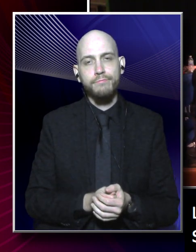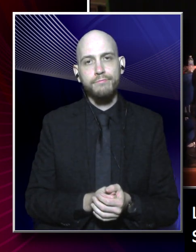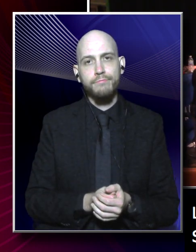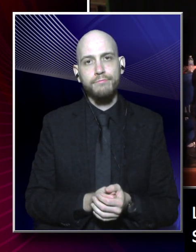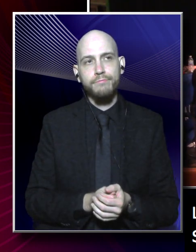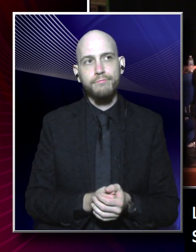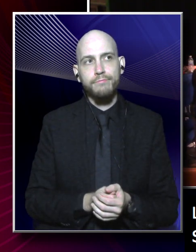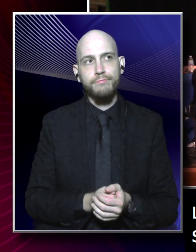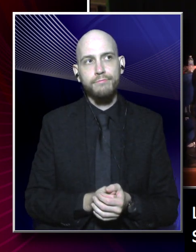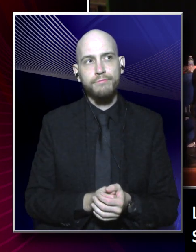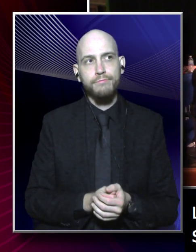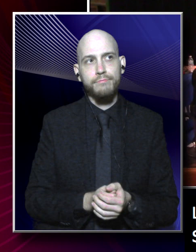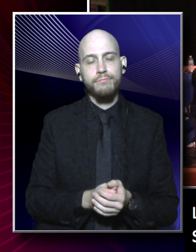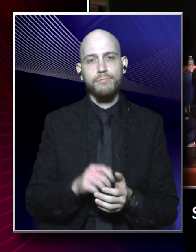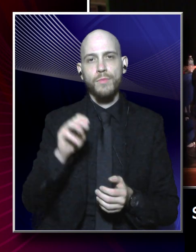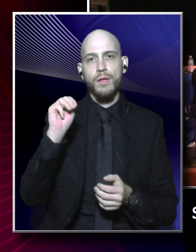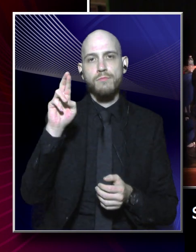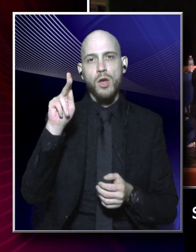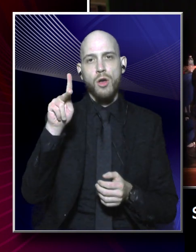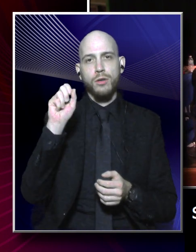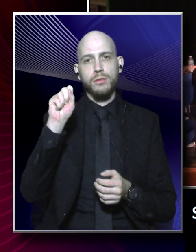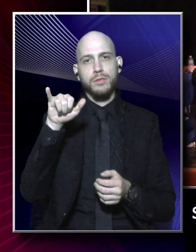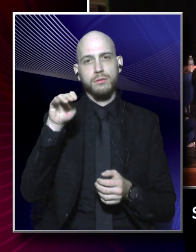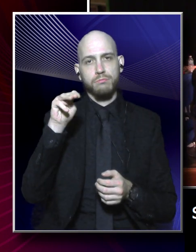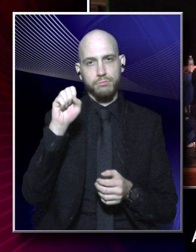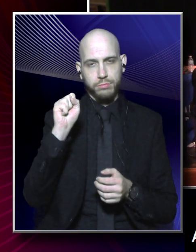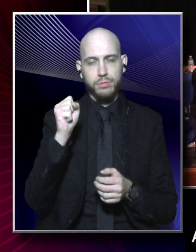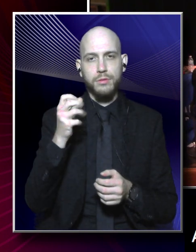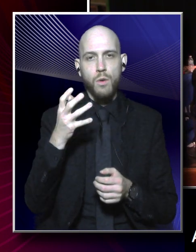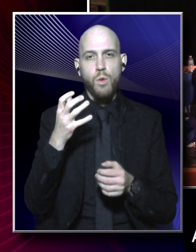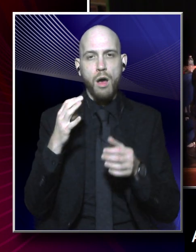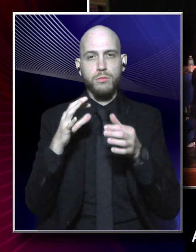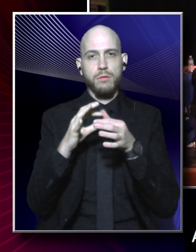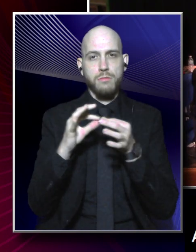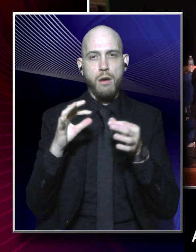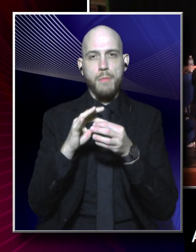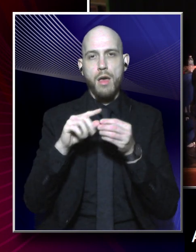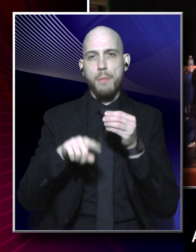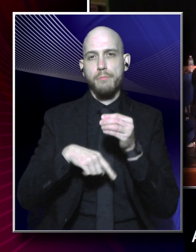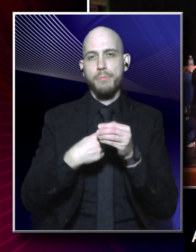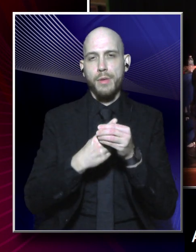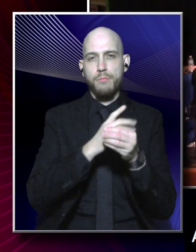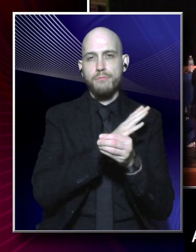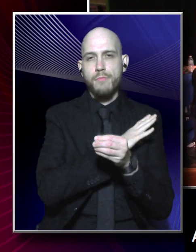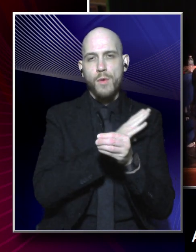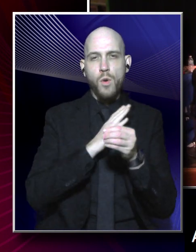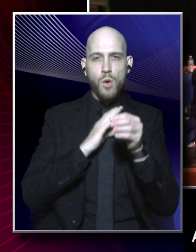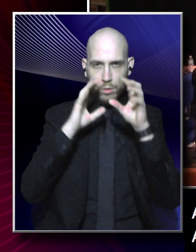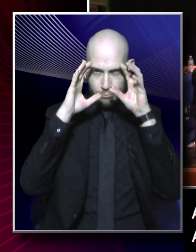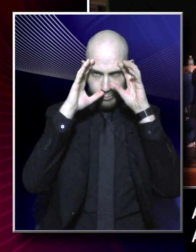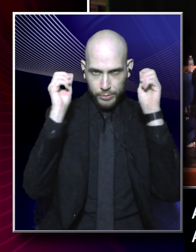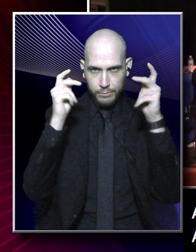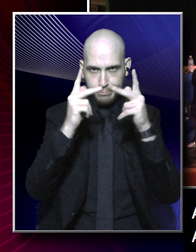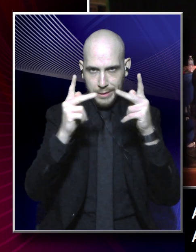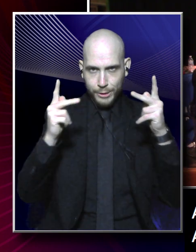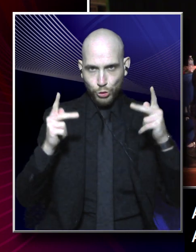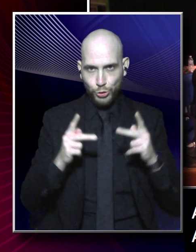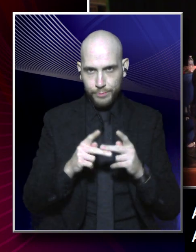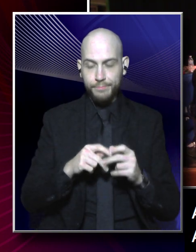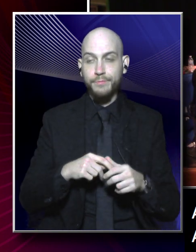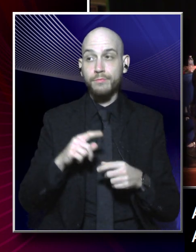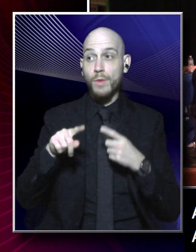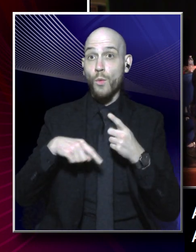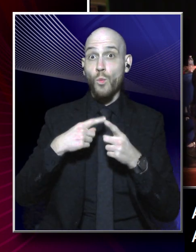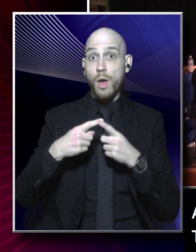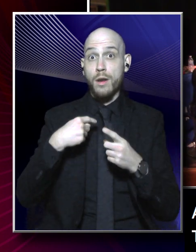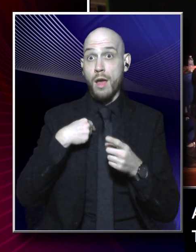I just want to make a comment more about the board president. Each time I came here for an election, I agreed to serve the first time with the